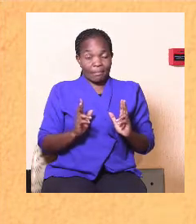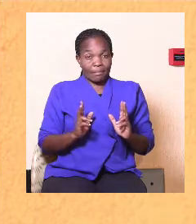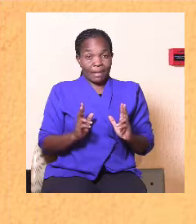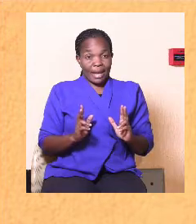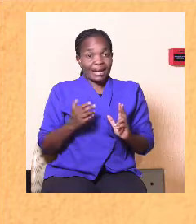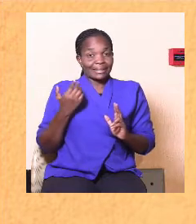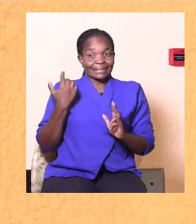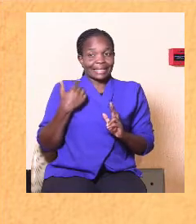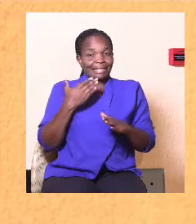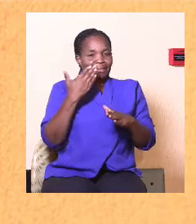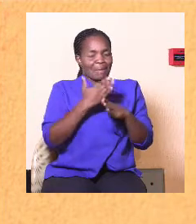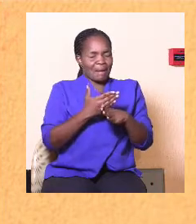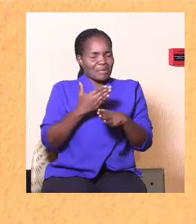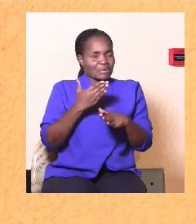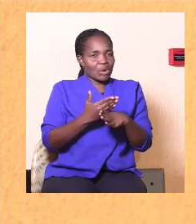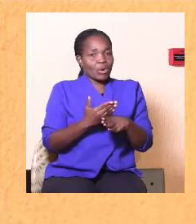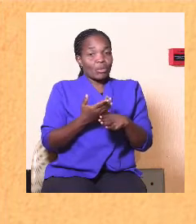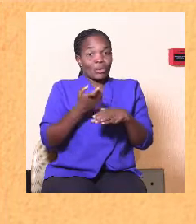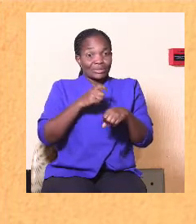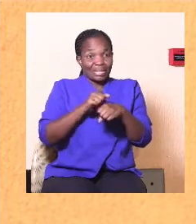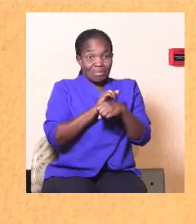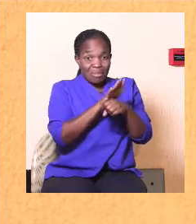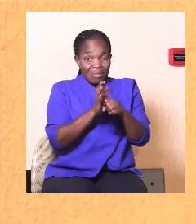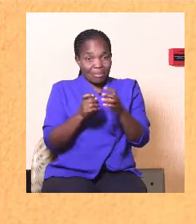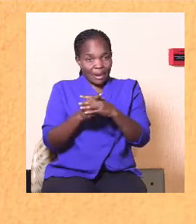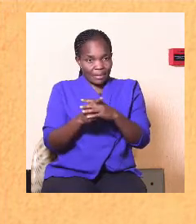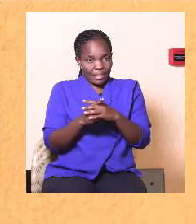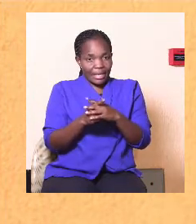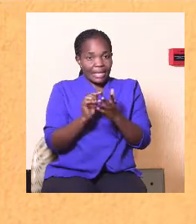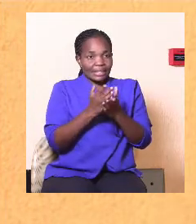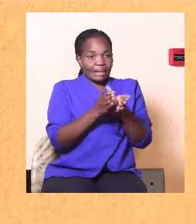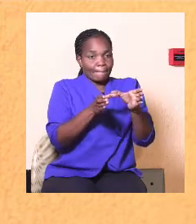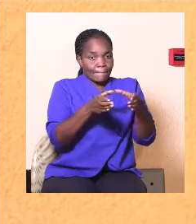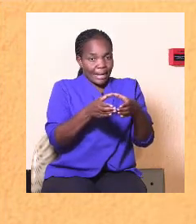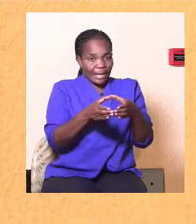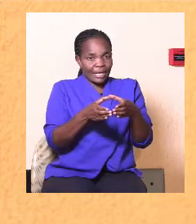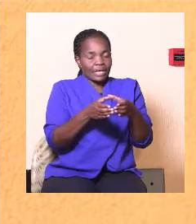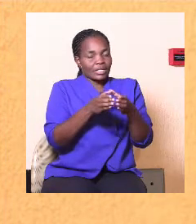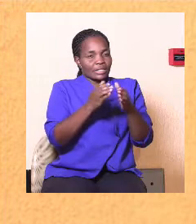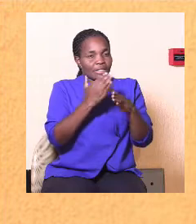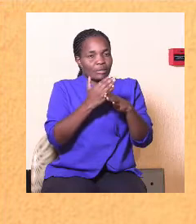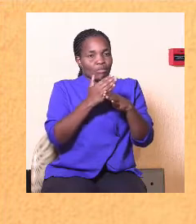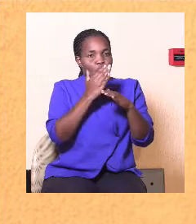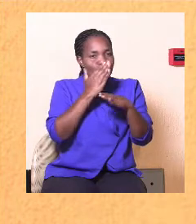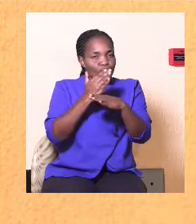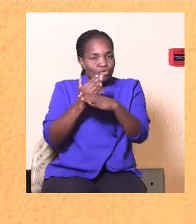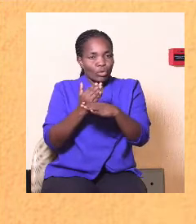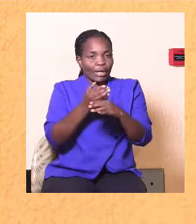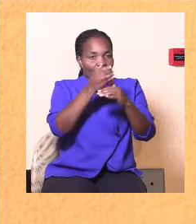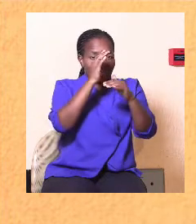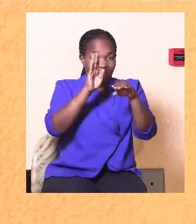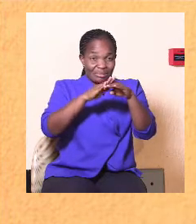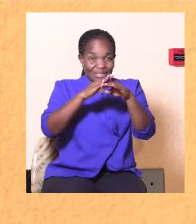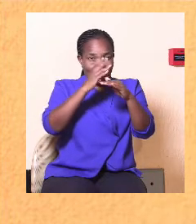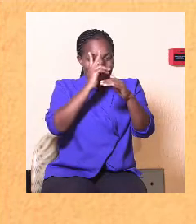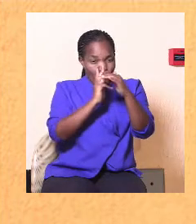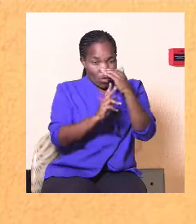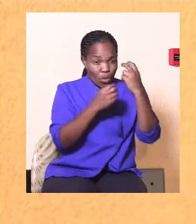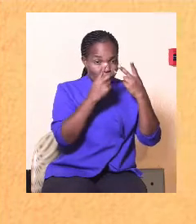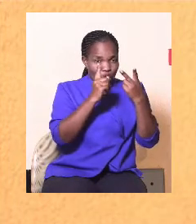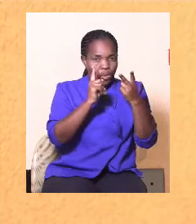adversely affected by COVID-19, particularly tourism and construction.